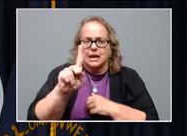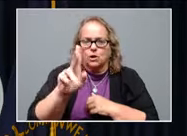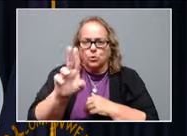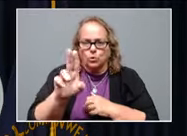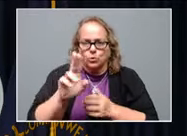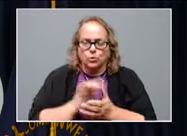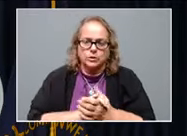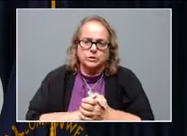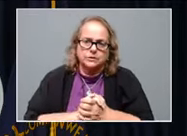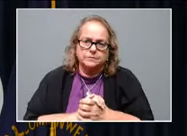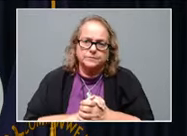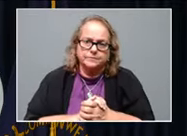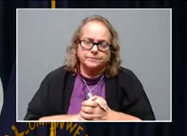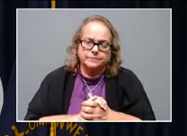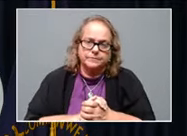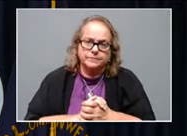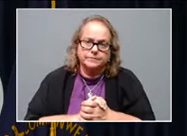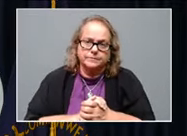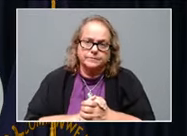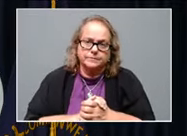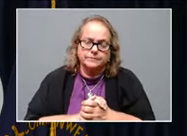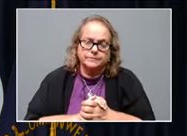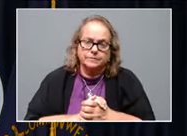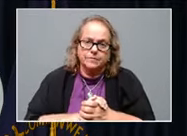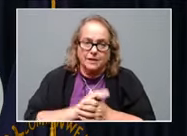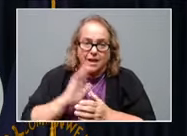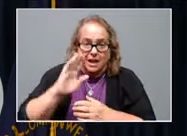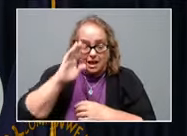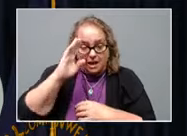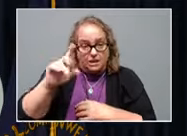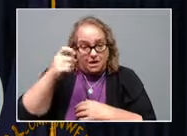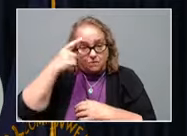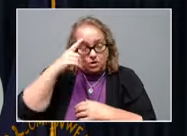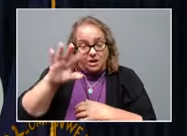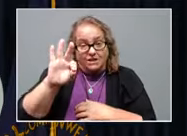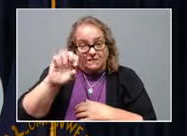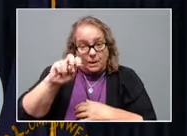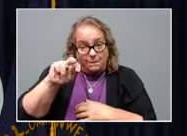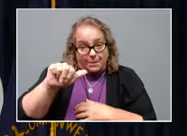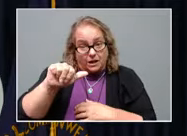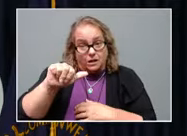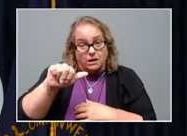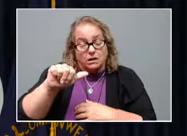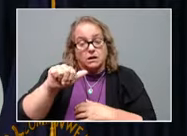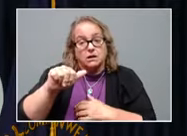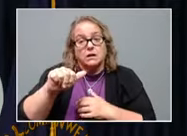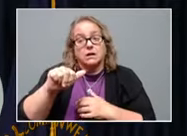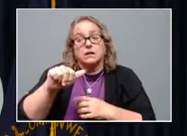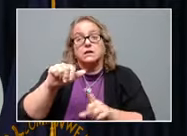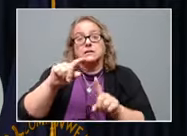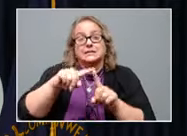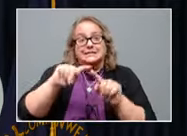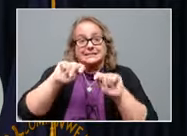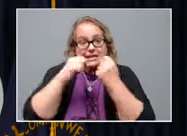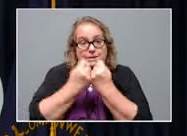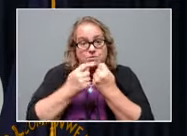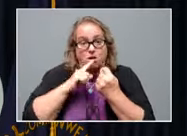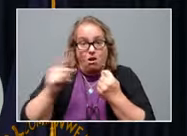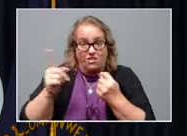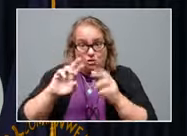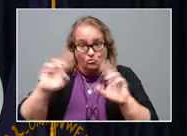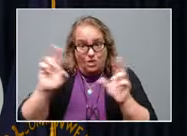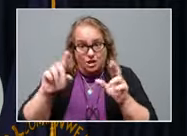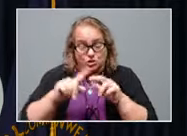Hi, Governor. Are FEMA strike teams readily available to help hospitals that need them? And are hospitals